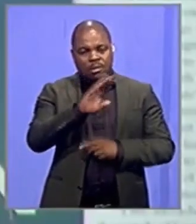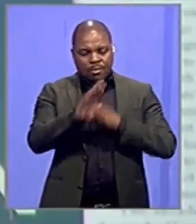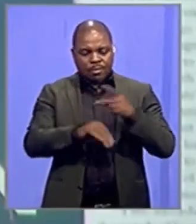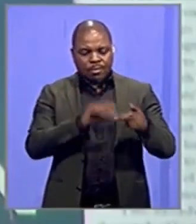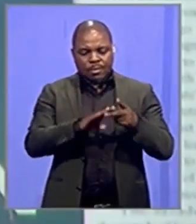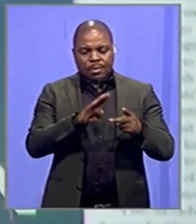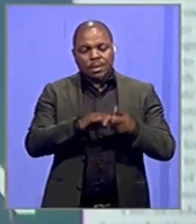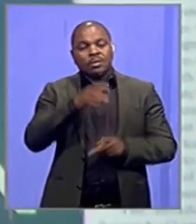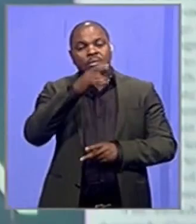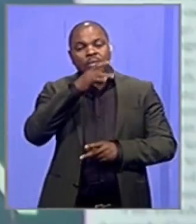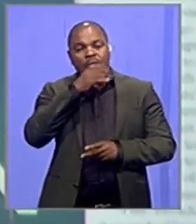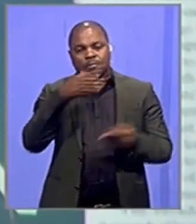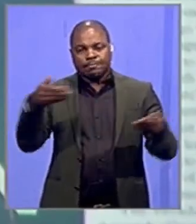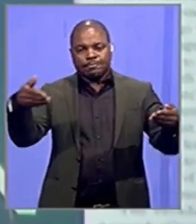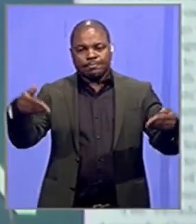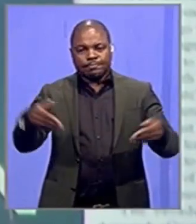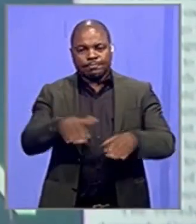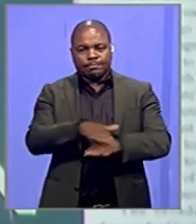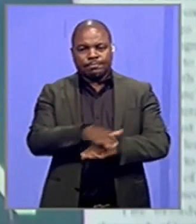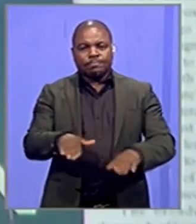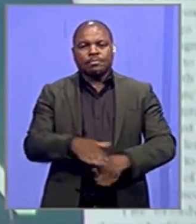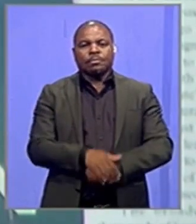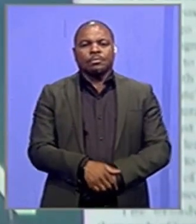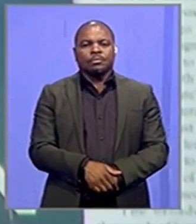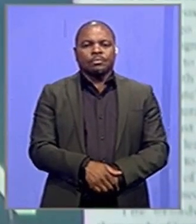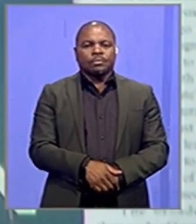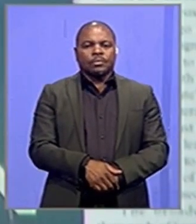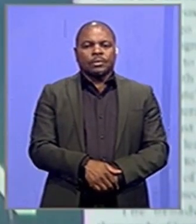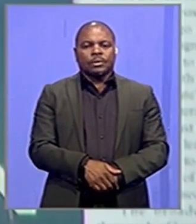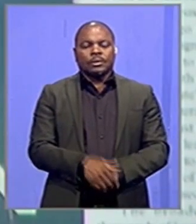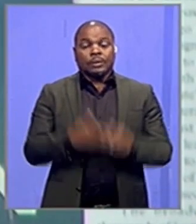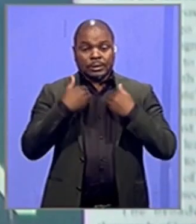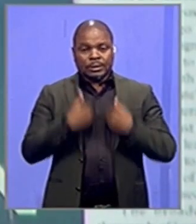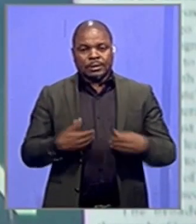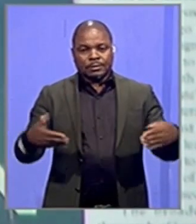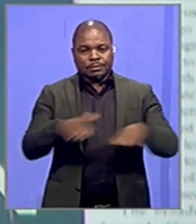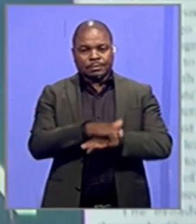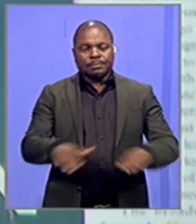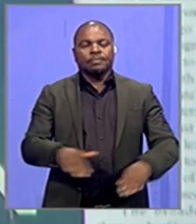ka la tshipi. Kamogelo Siekwi, SABC News, Bloemfontein.